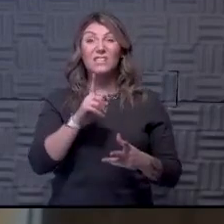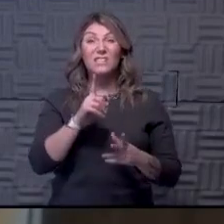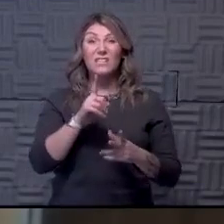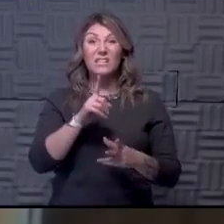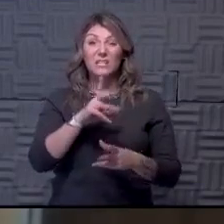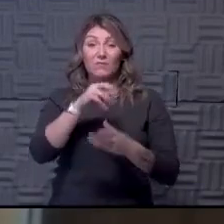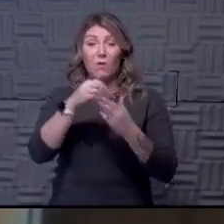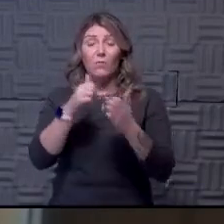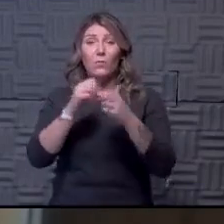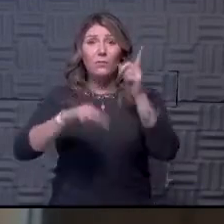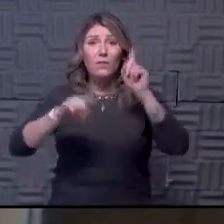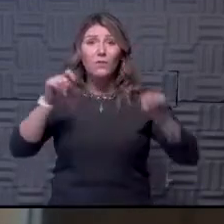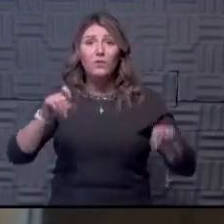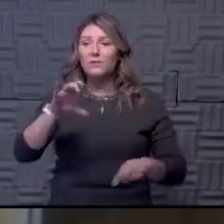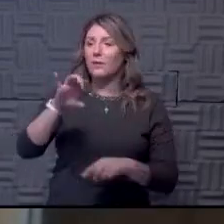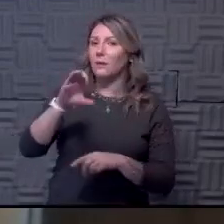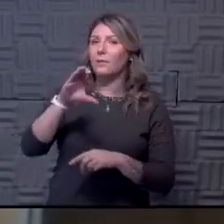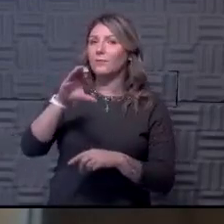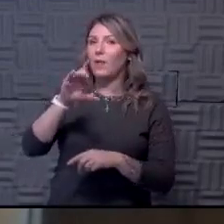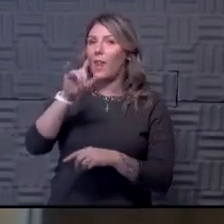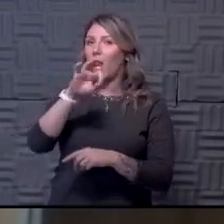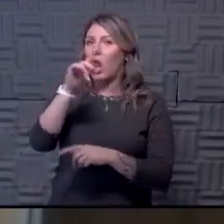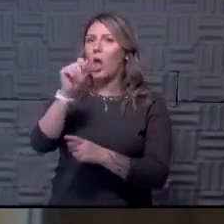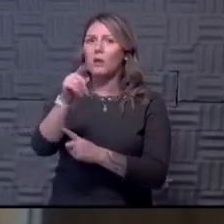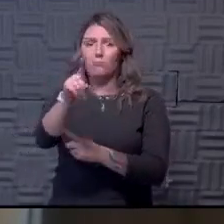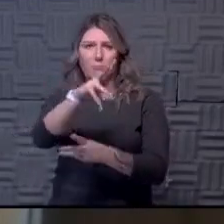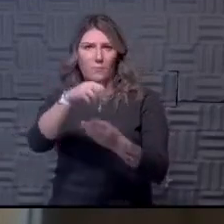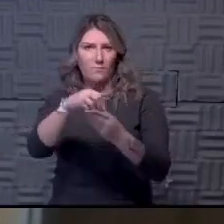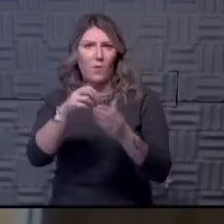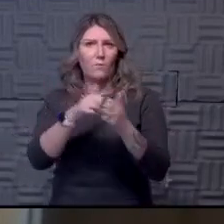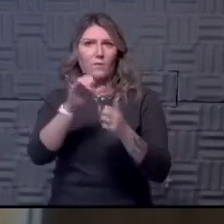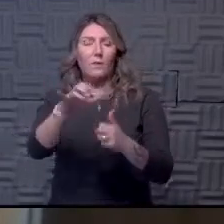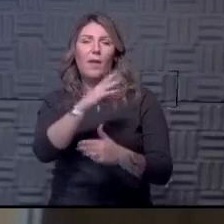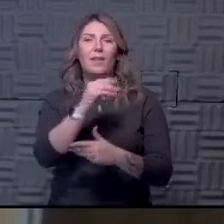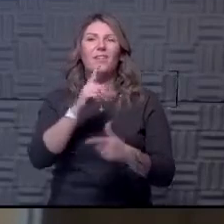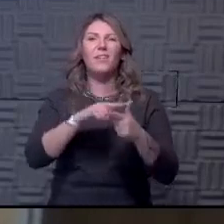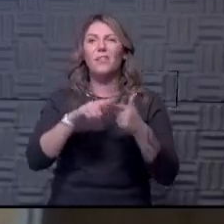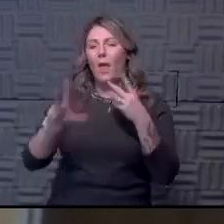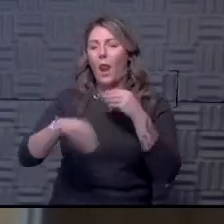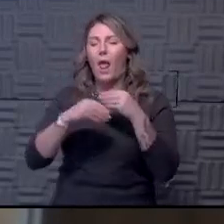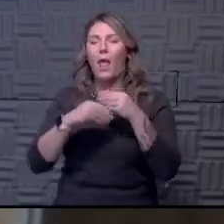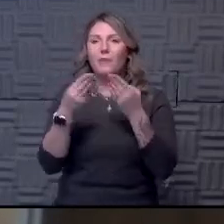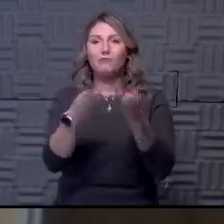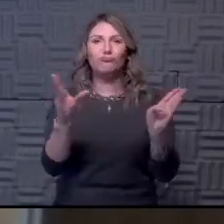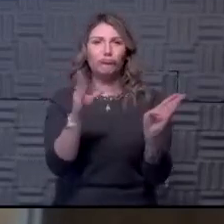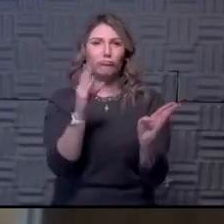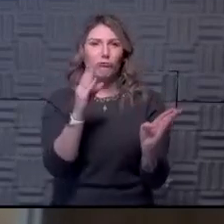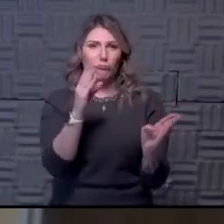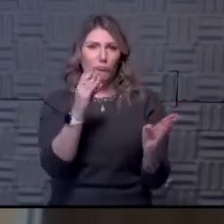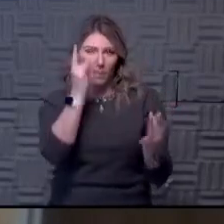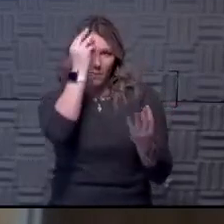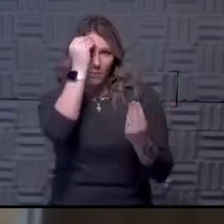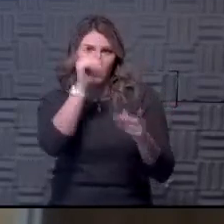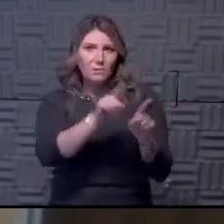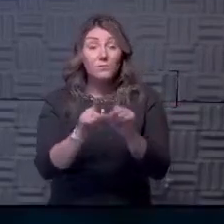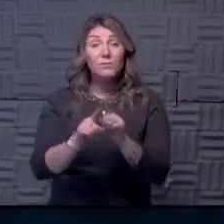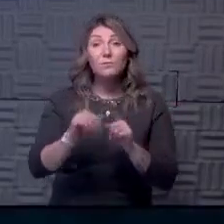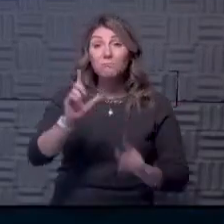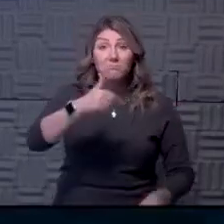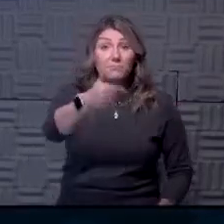populations. Claudia, you've been a part of a lot of those. I'll let you speak to those, and then I'll chime in with some general thoughts as well.